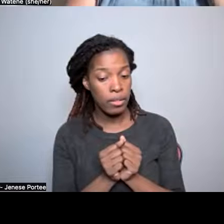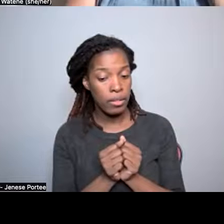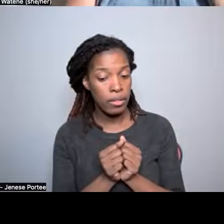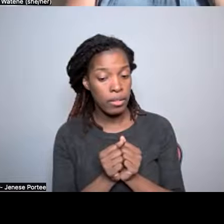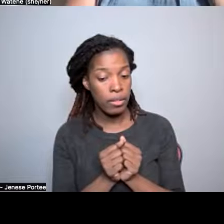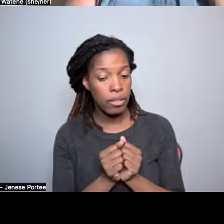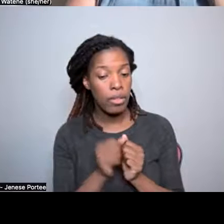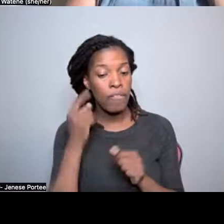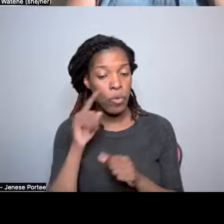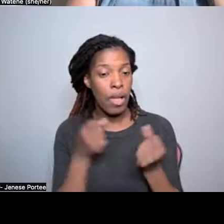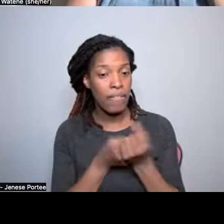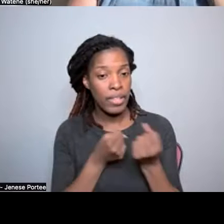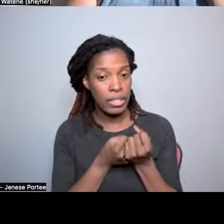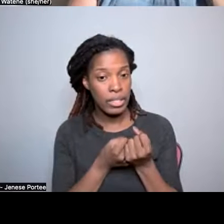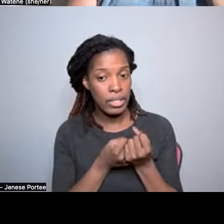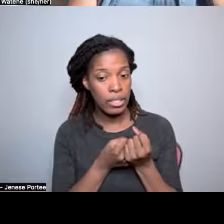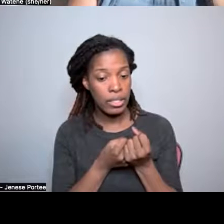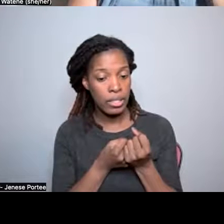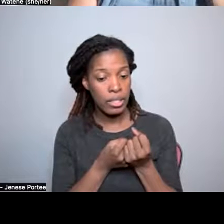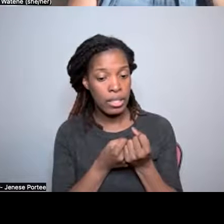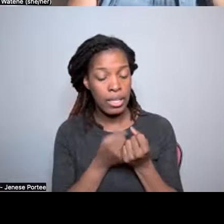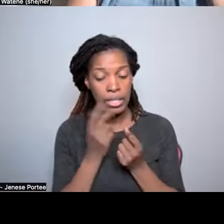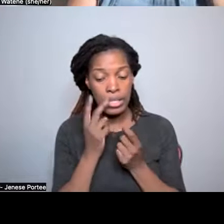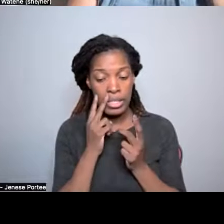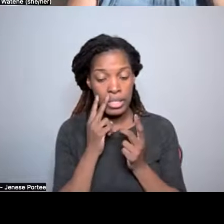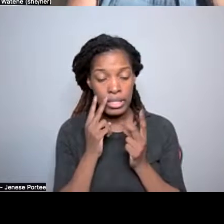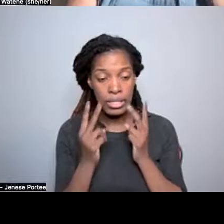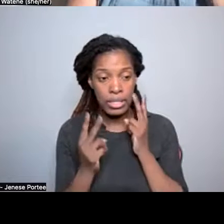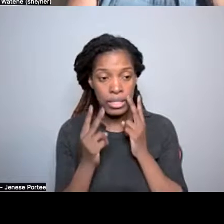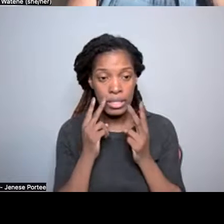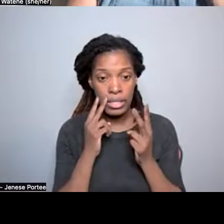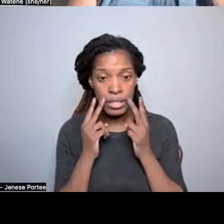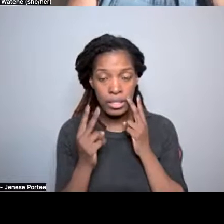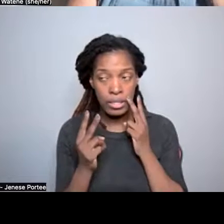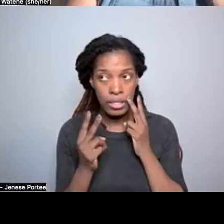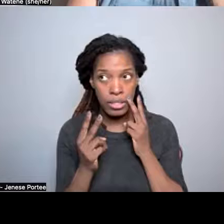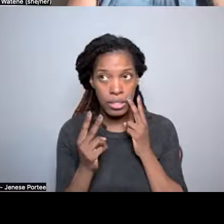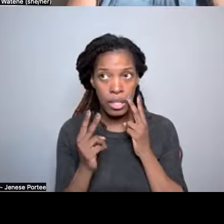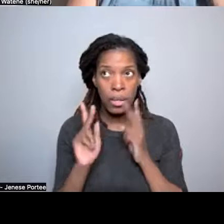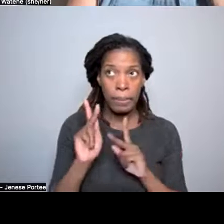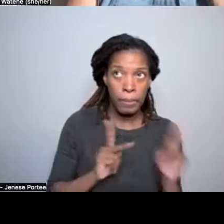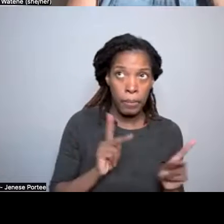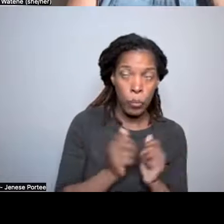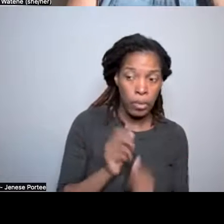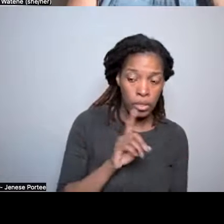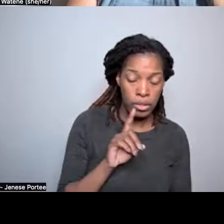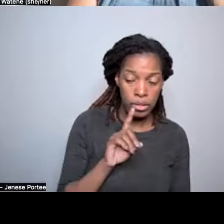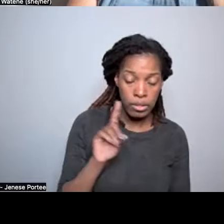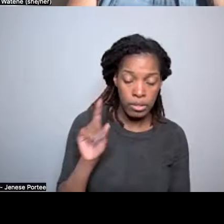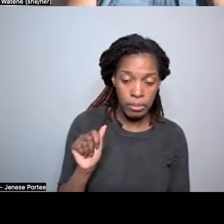advocacy, it is seeing every woman and girls with a disability. They